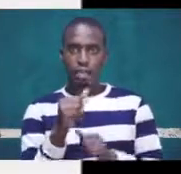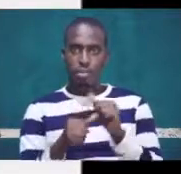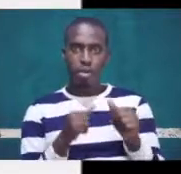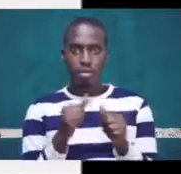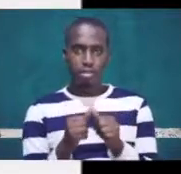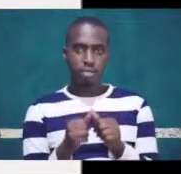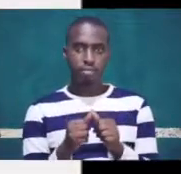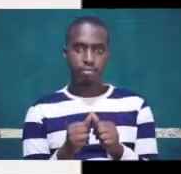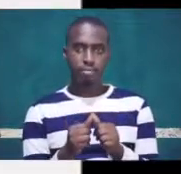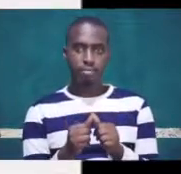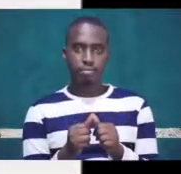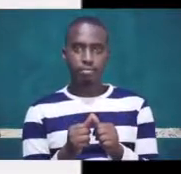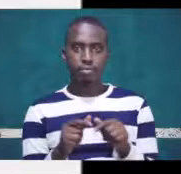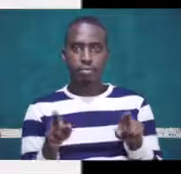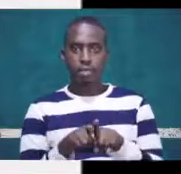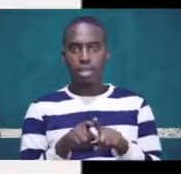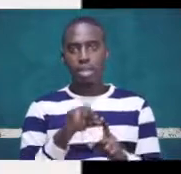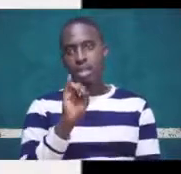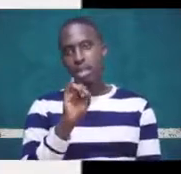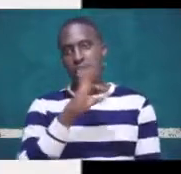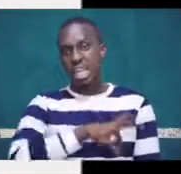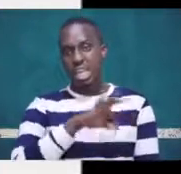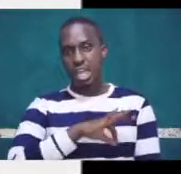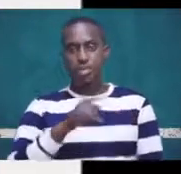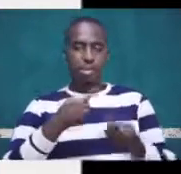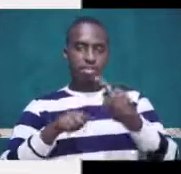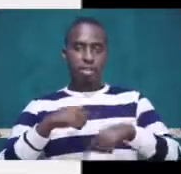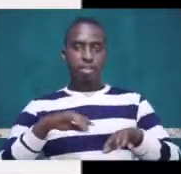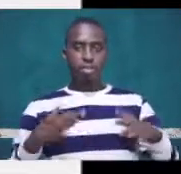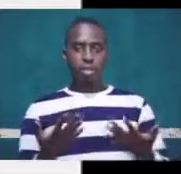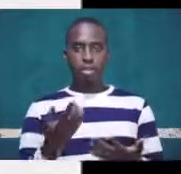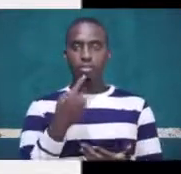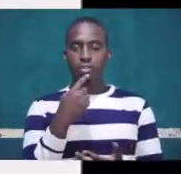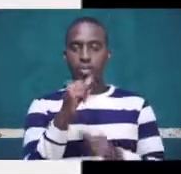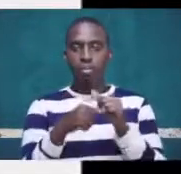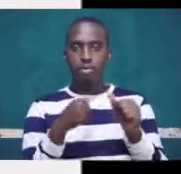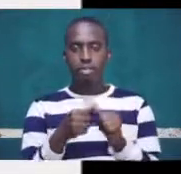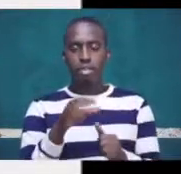the income effect, where we talked about the